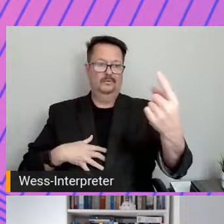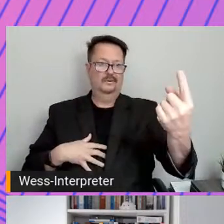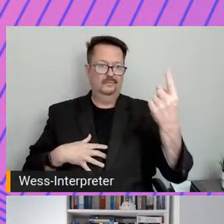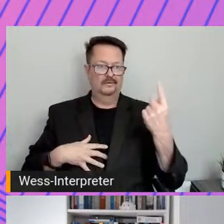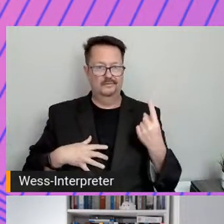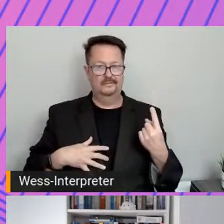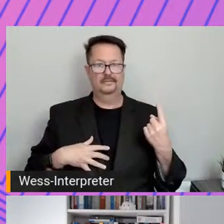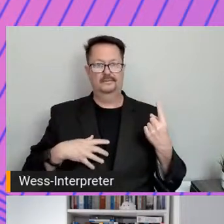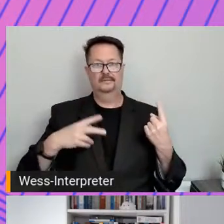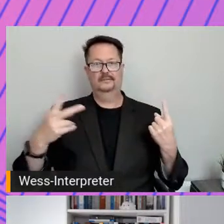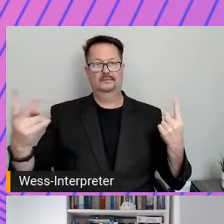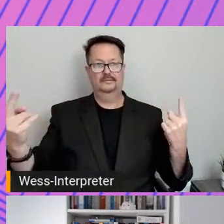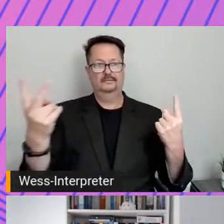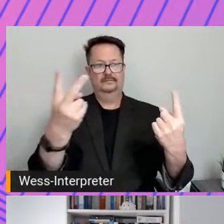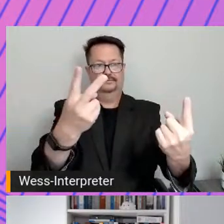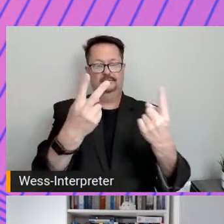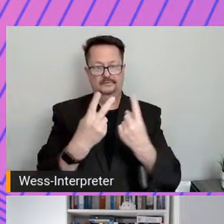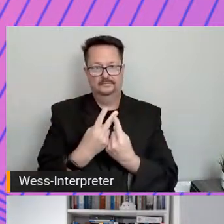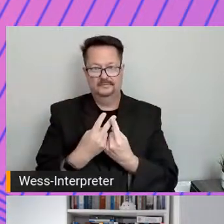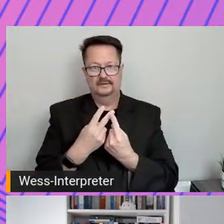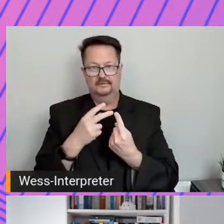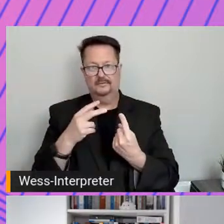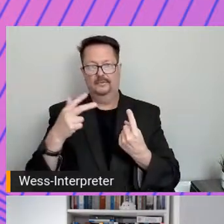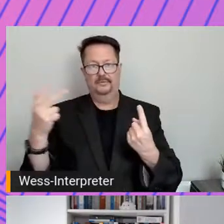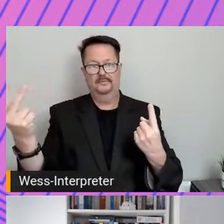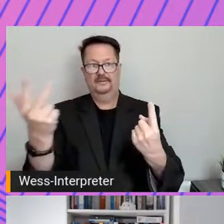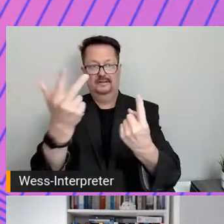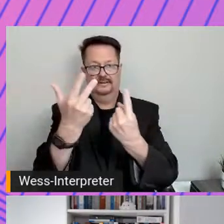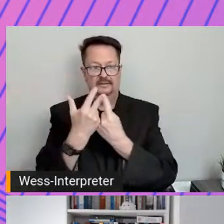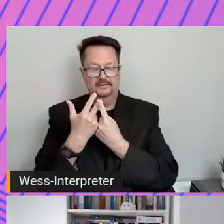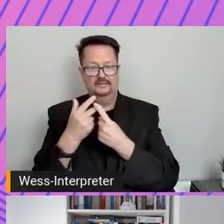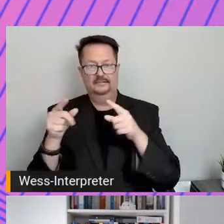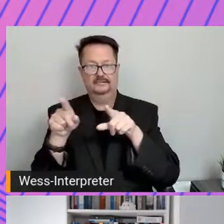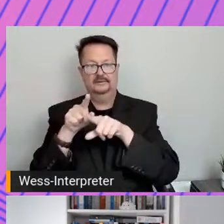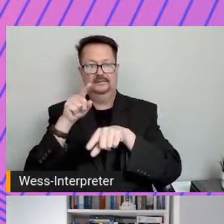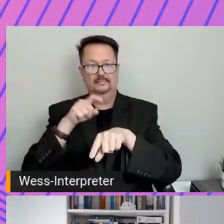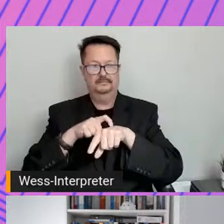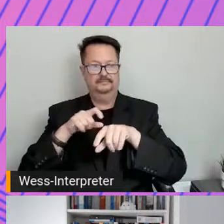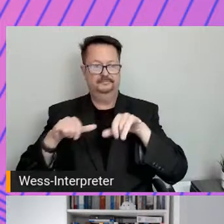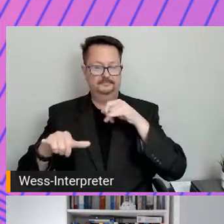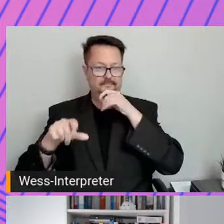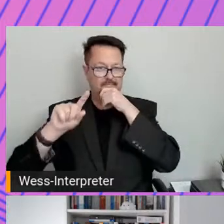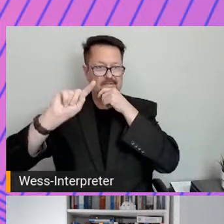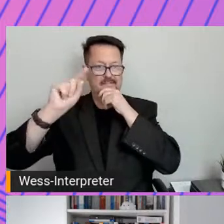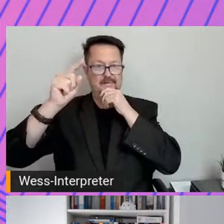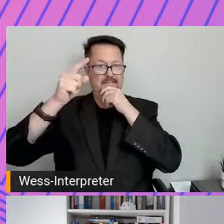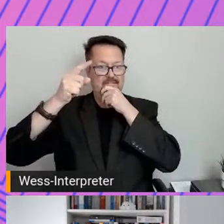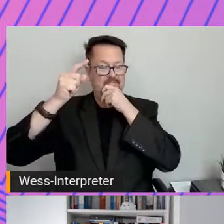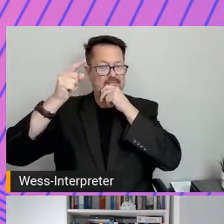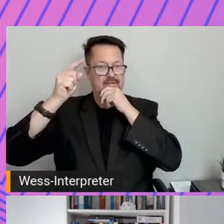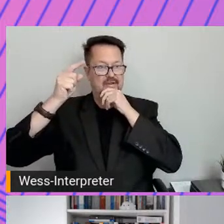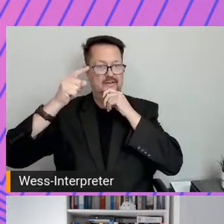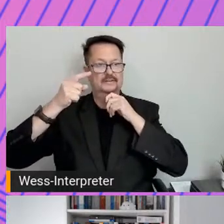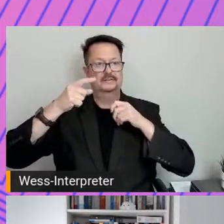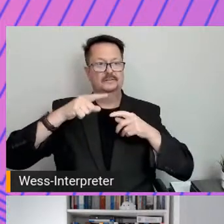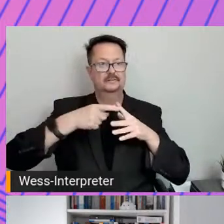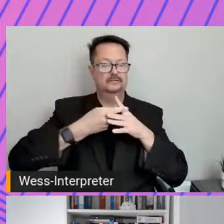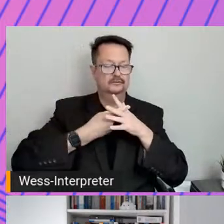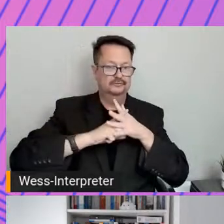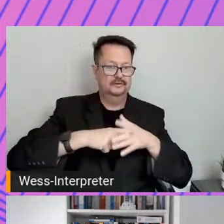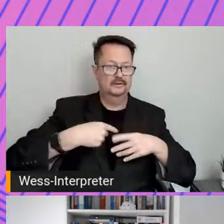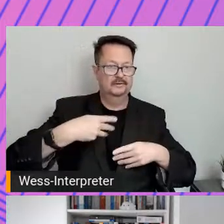two concurrent requests that arrive, or three concurrent requests that arrive. If I have the first request that arrives, it starts booting up